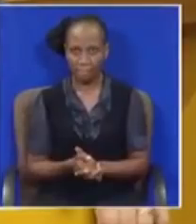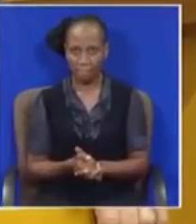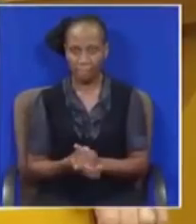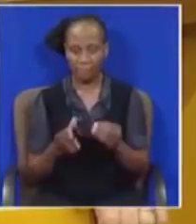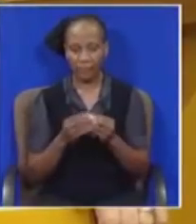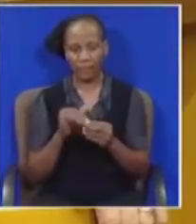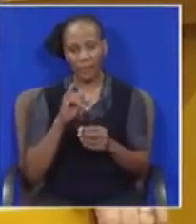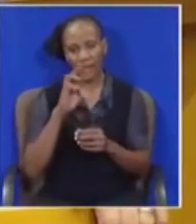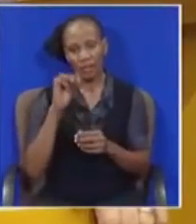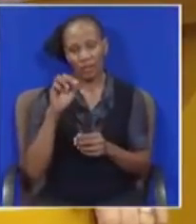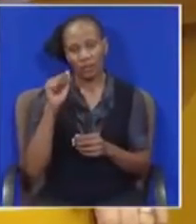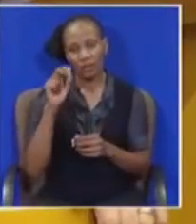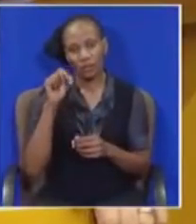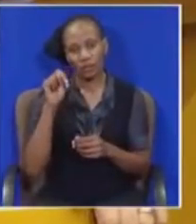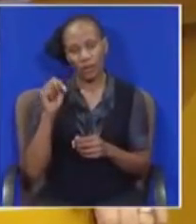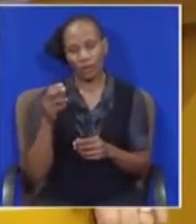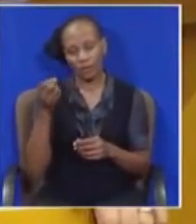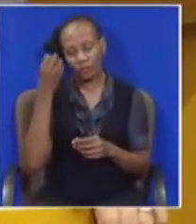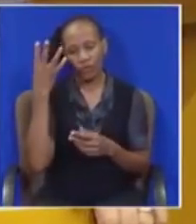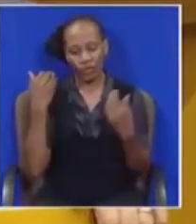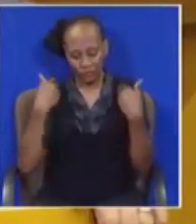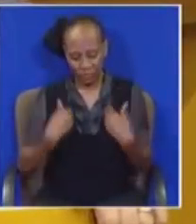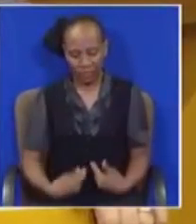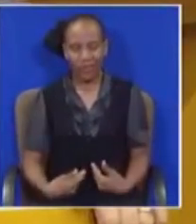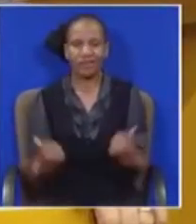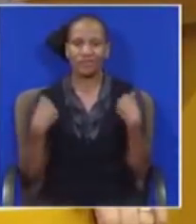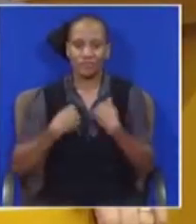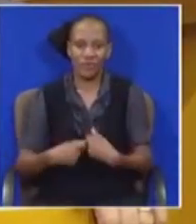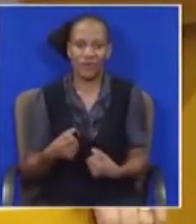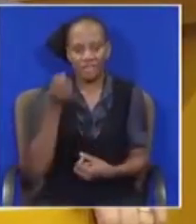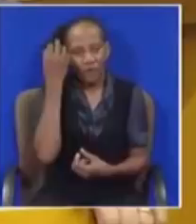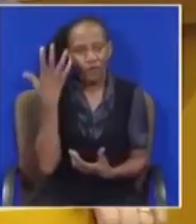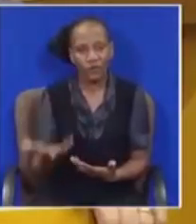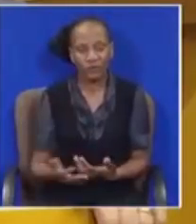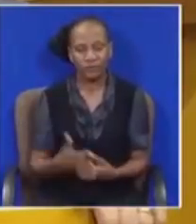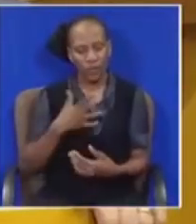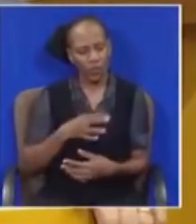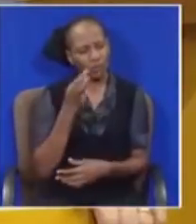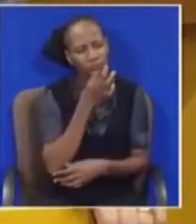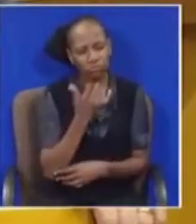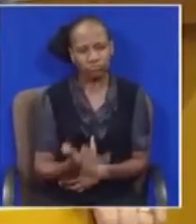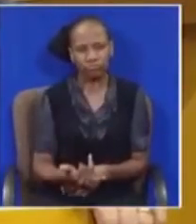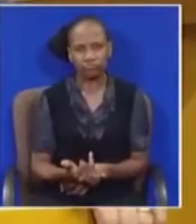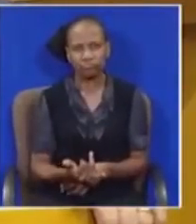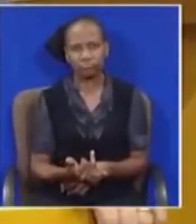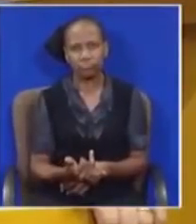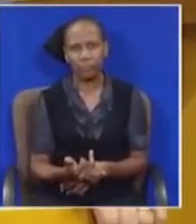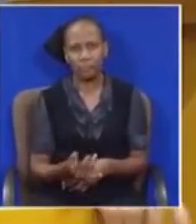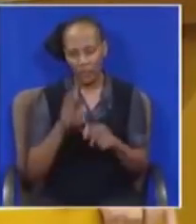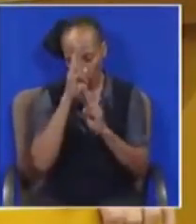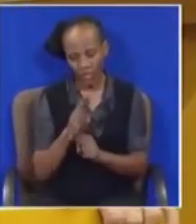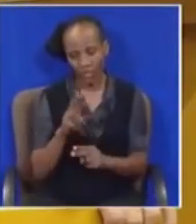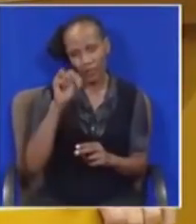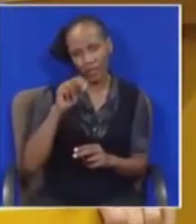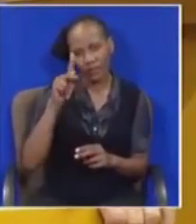overall. But what I want to say, that I thoroughly agree with the Honourable